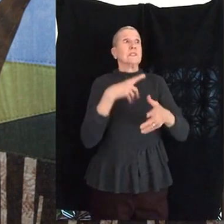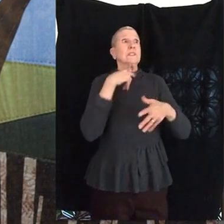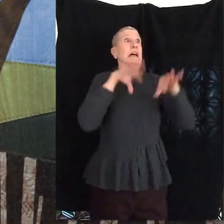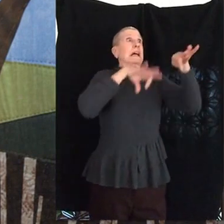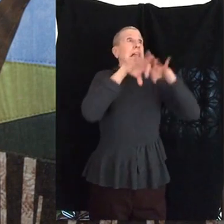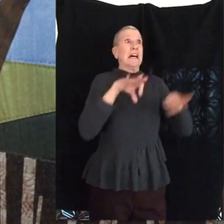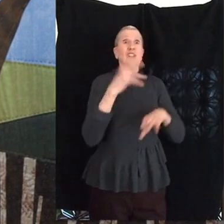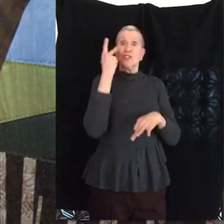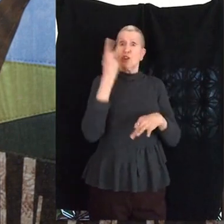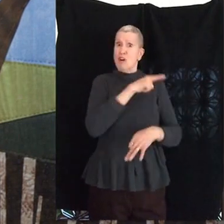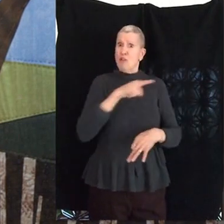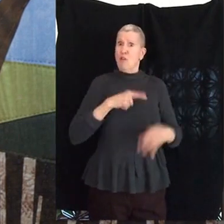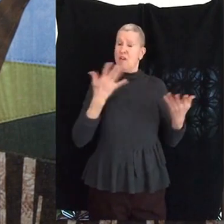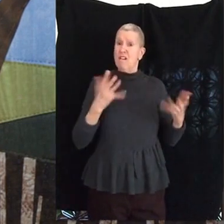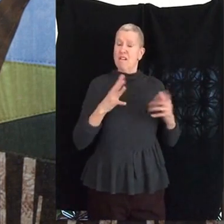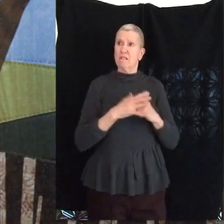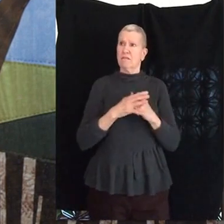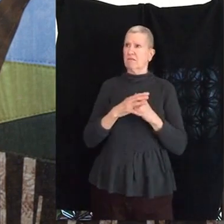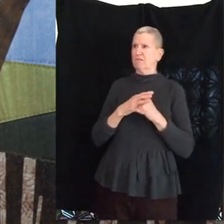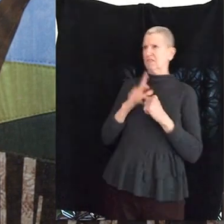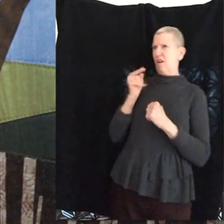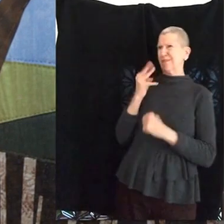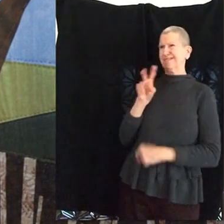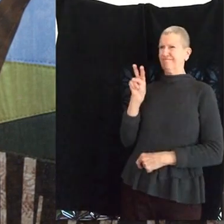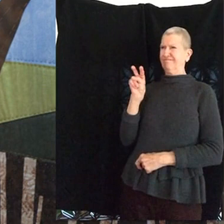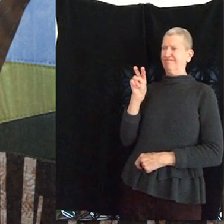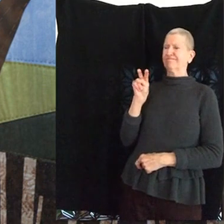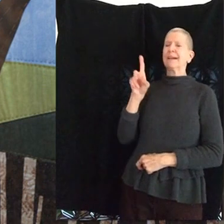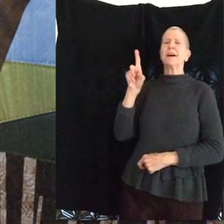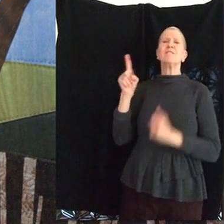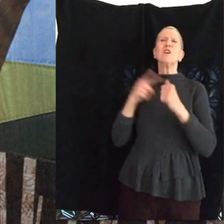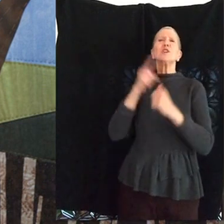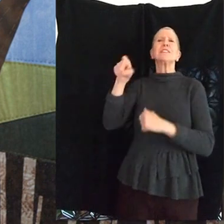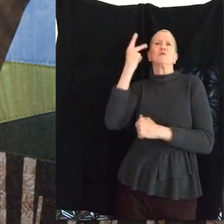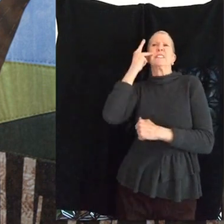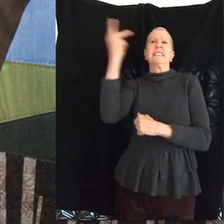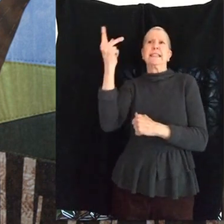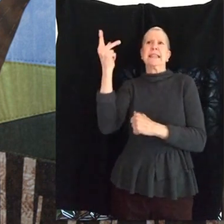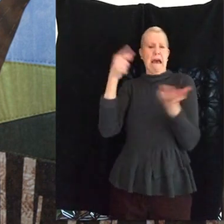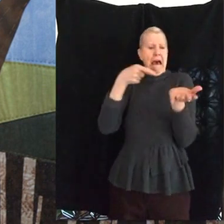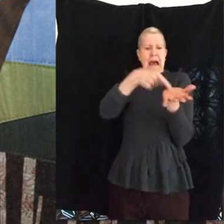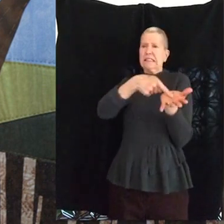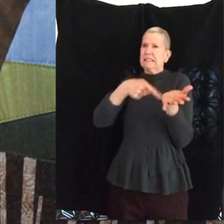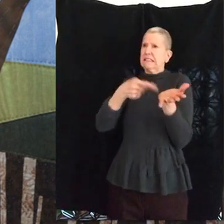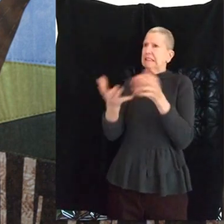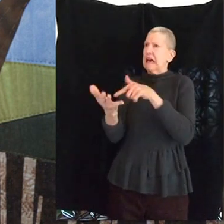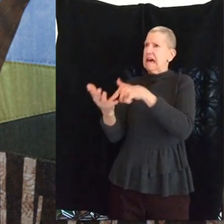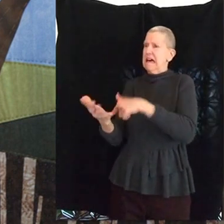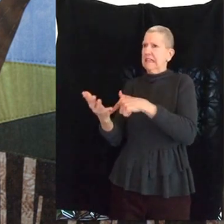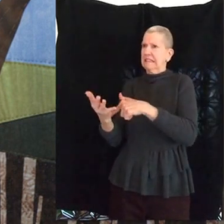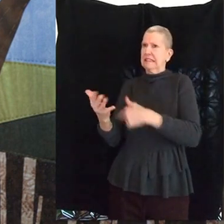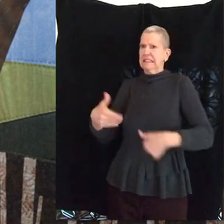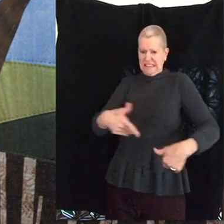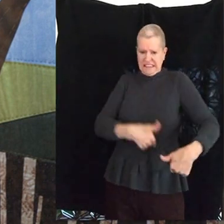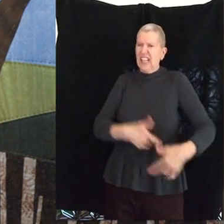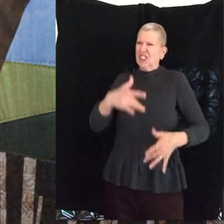told him, We have seen the Lord. But he said to them, Unless I see the mark of the nails in his hands, and put my